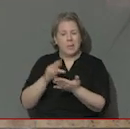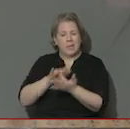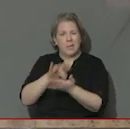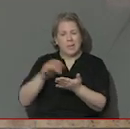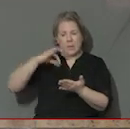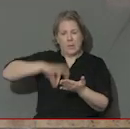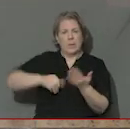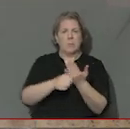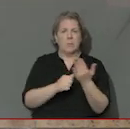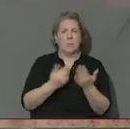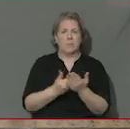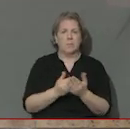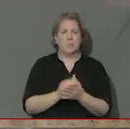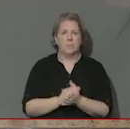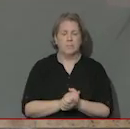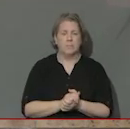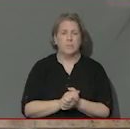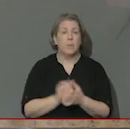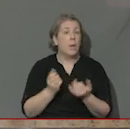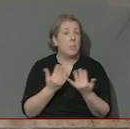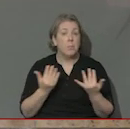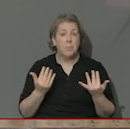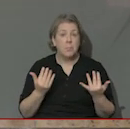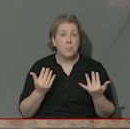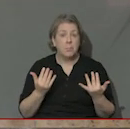income tax, which is